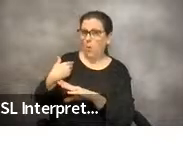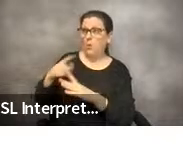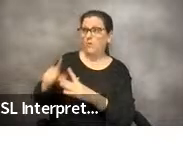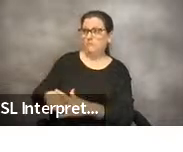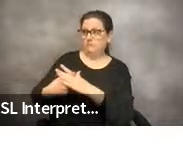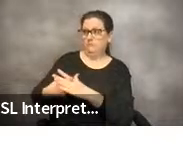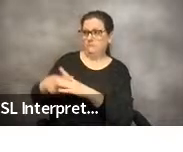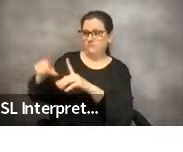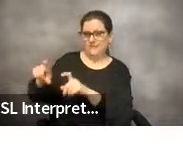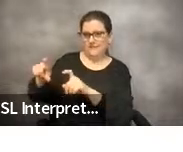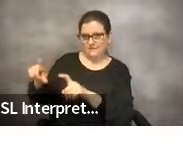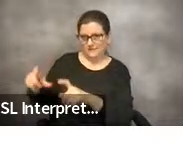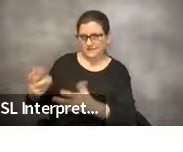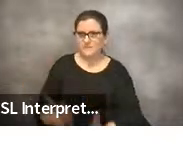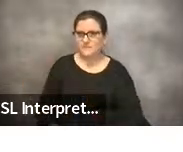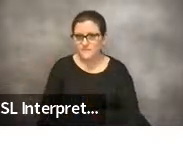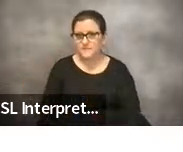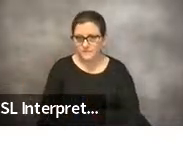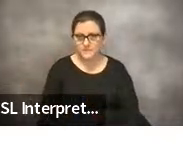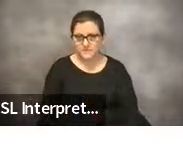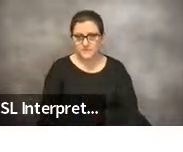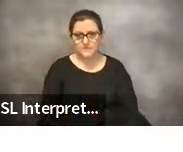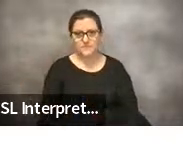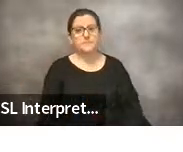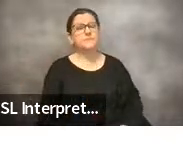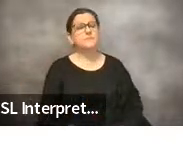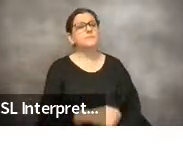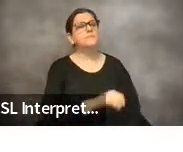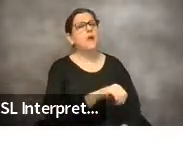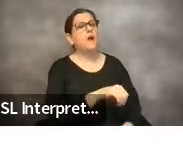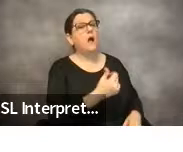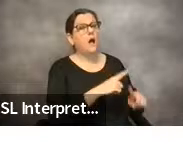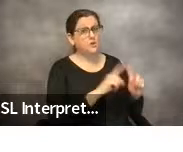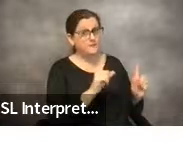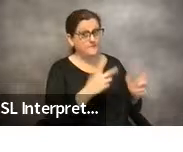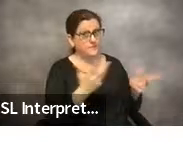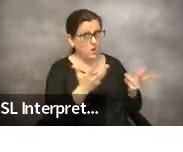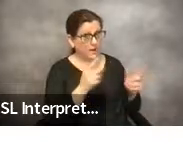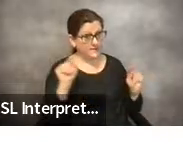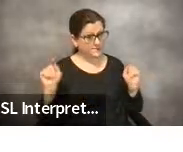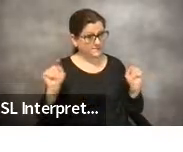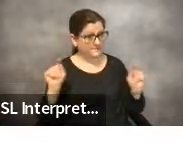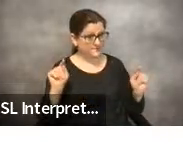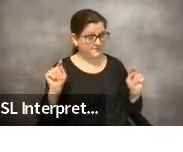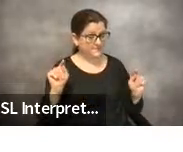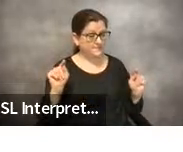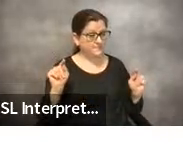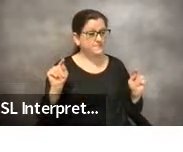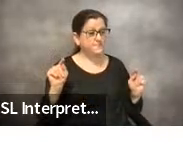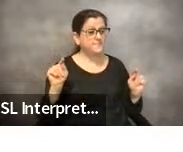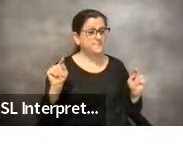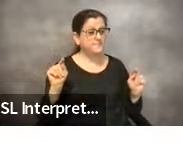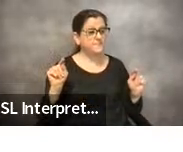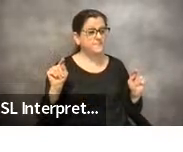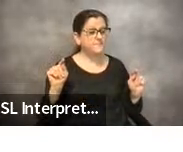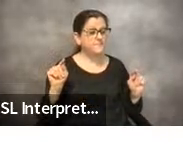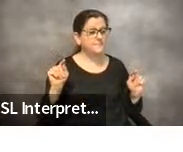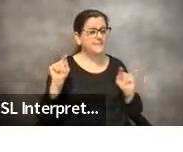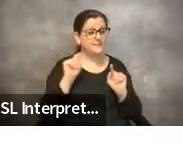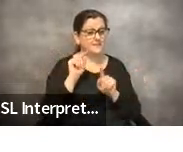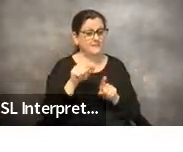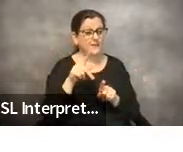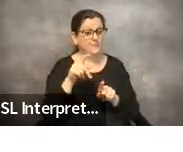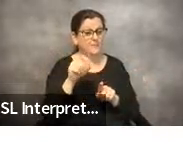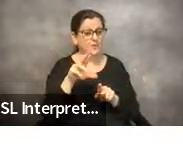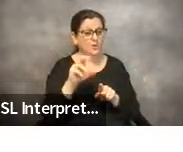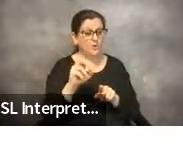screen. And the other difference between pure tone and OAE screening is that the screening itself is